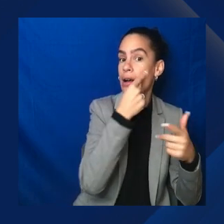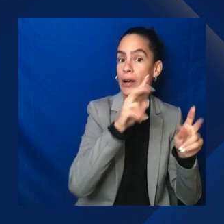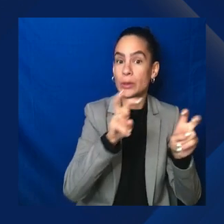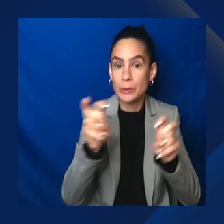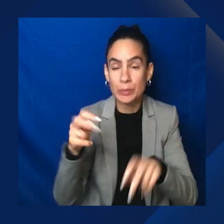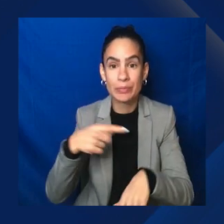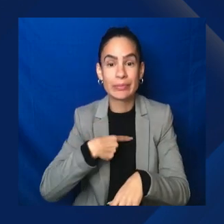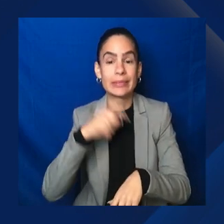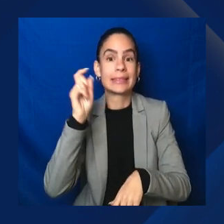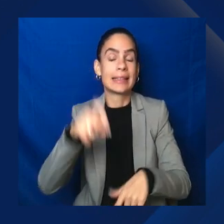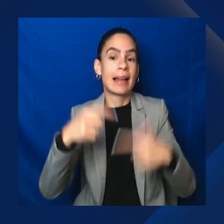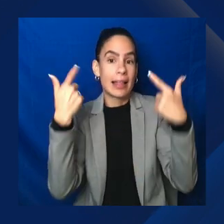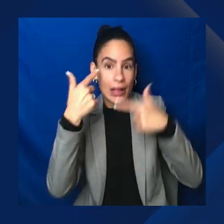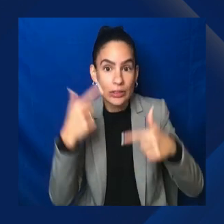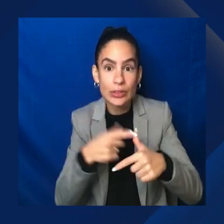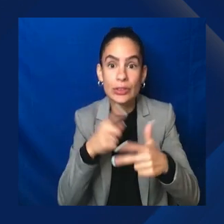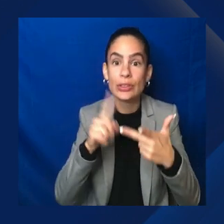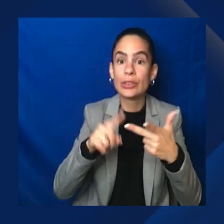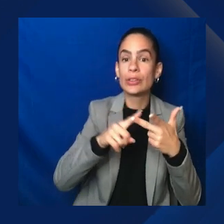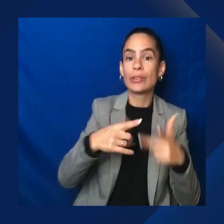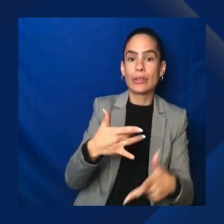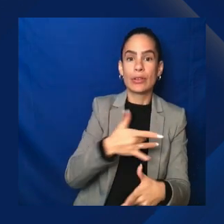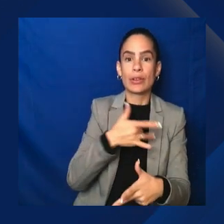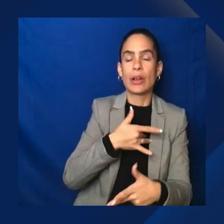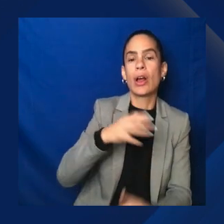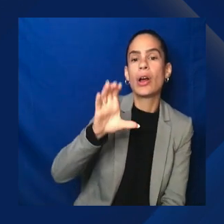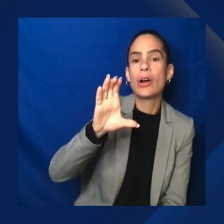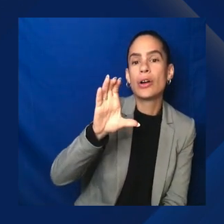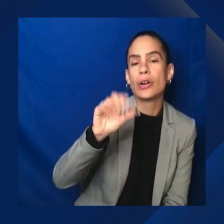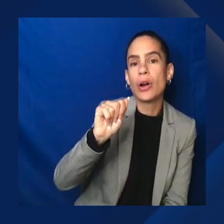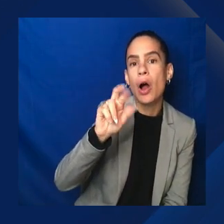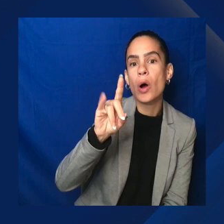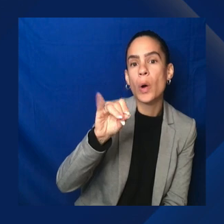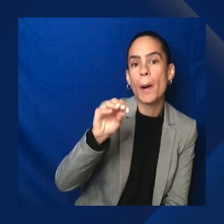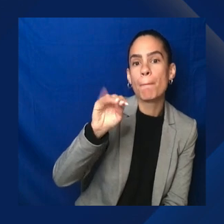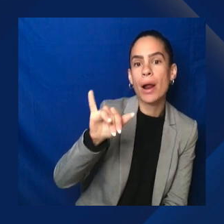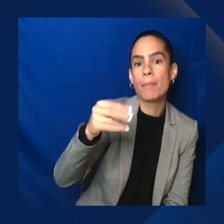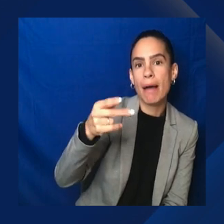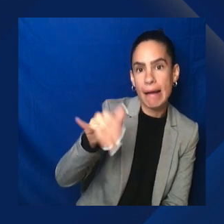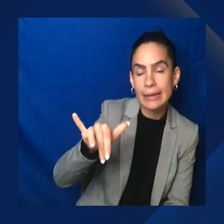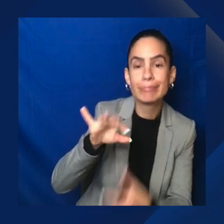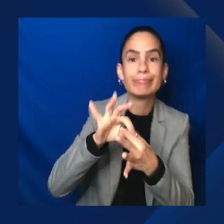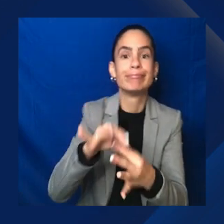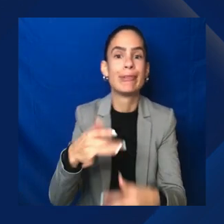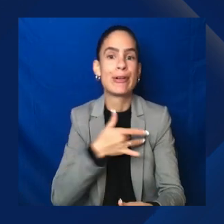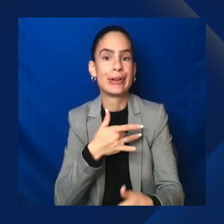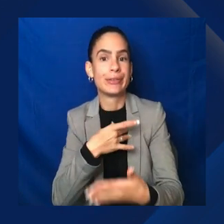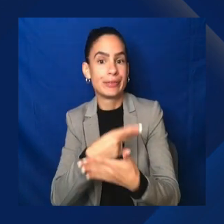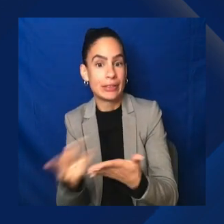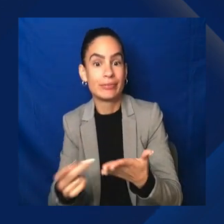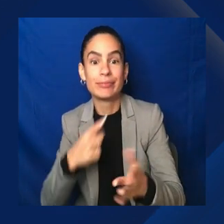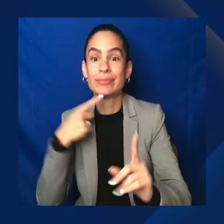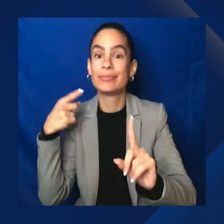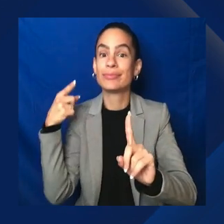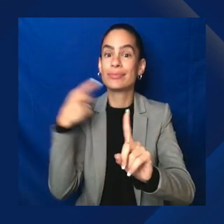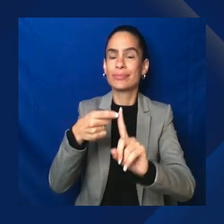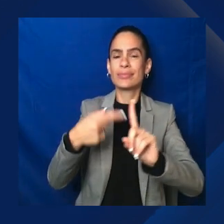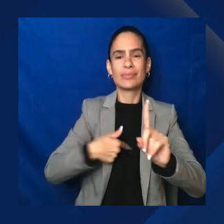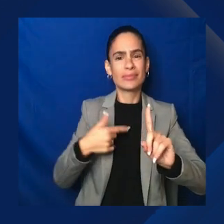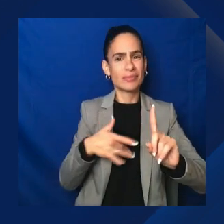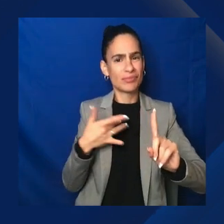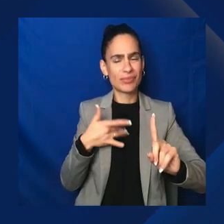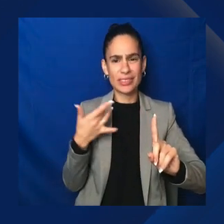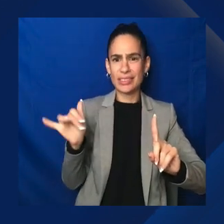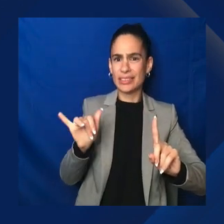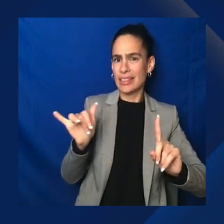cardiomyopathy that subsequently led to heart failure. And I really feel as a society that we